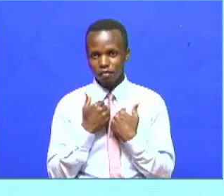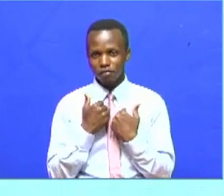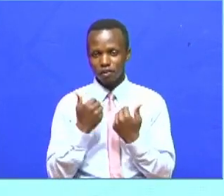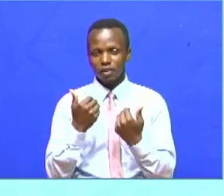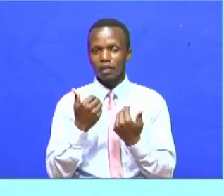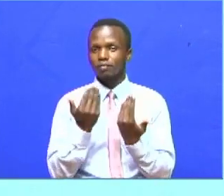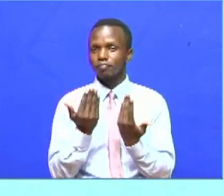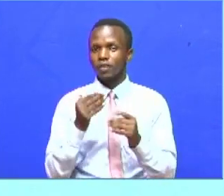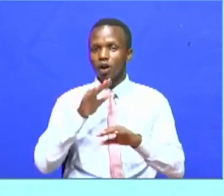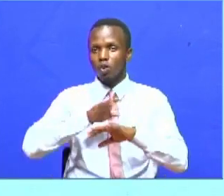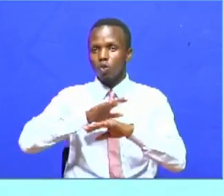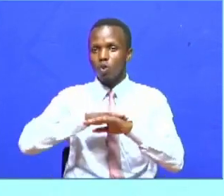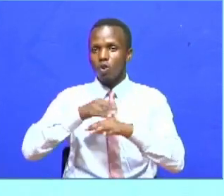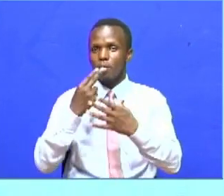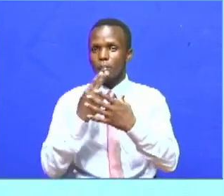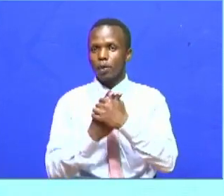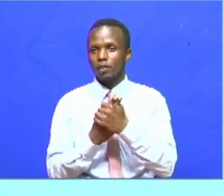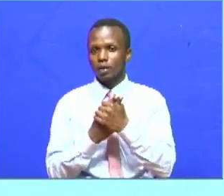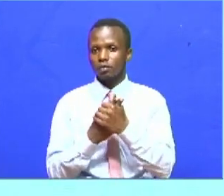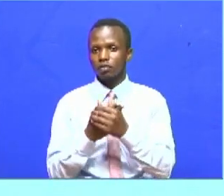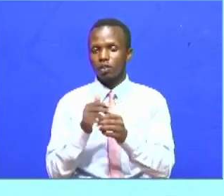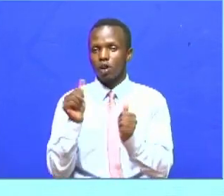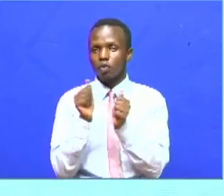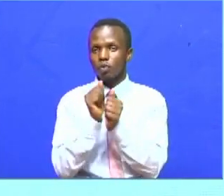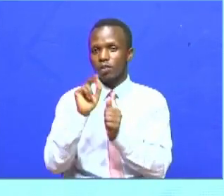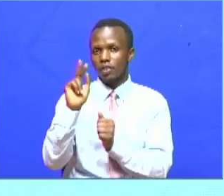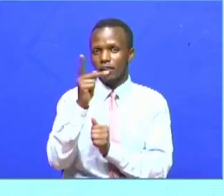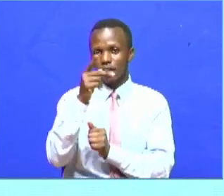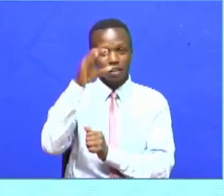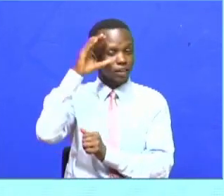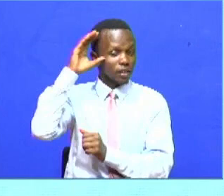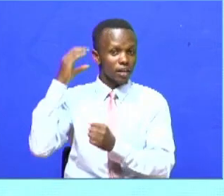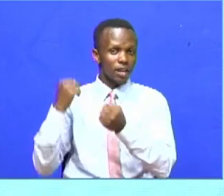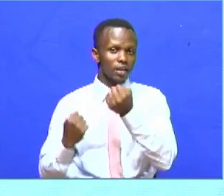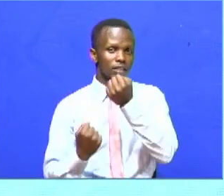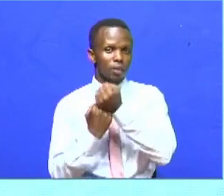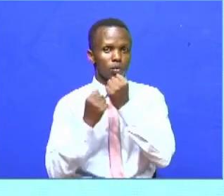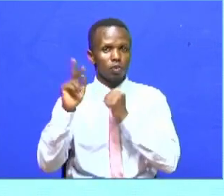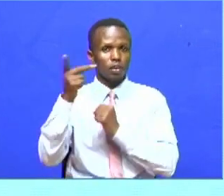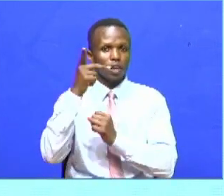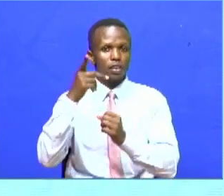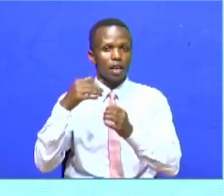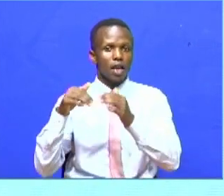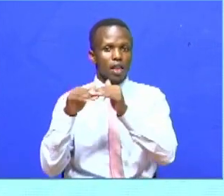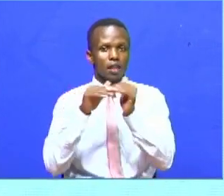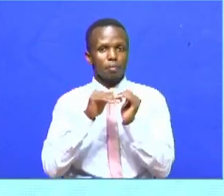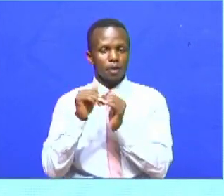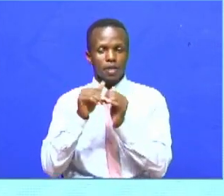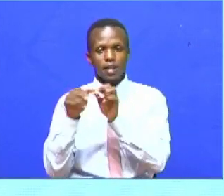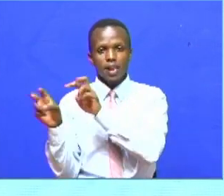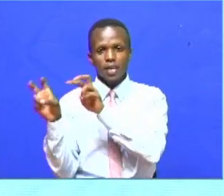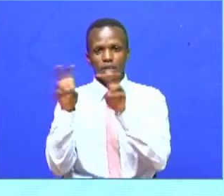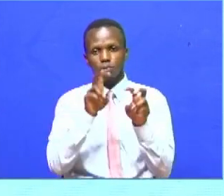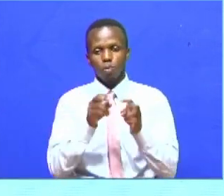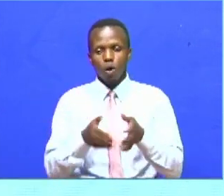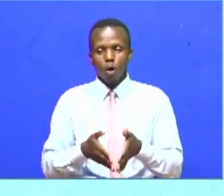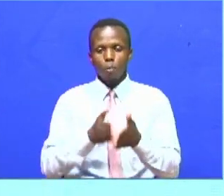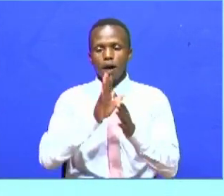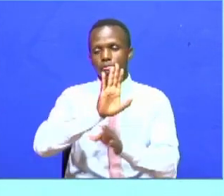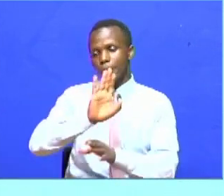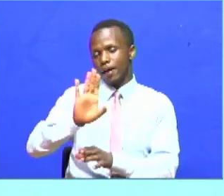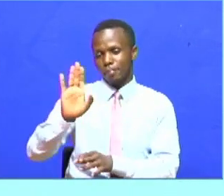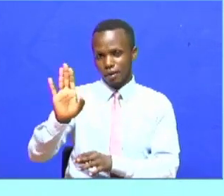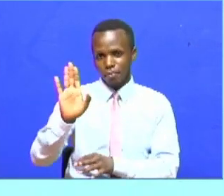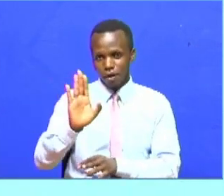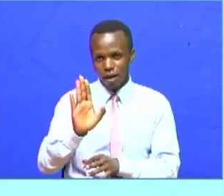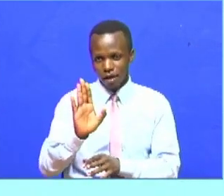comprehensive partnership with Kenya. China supports Kenya's independent exploration of its own path of modernization